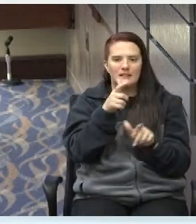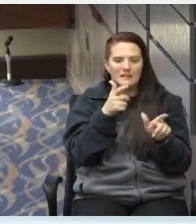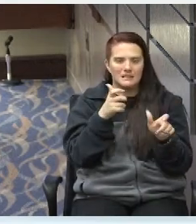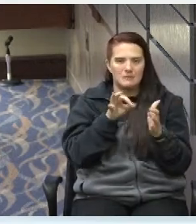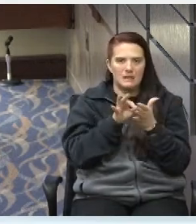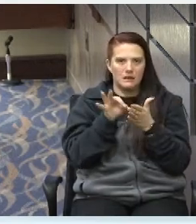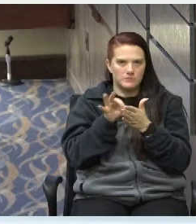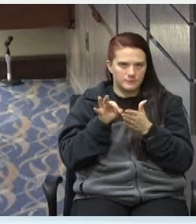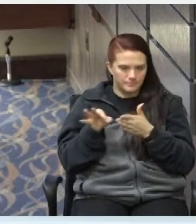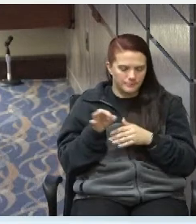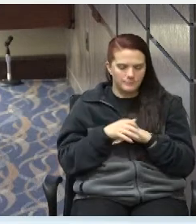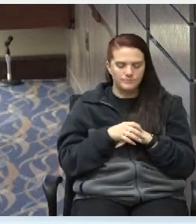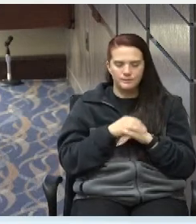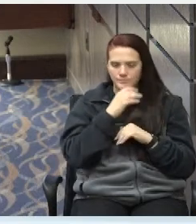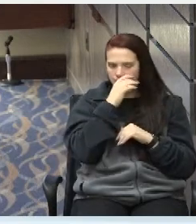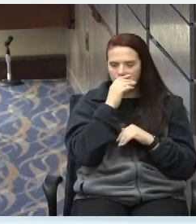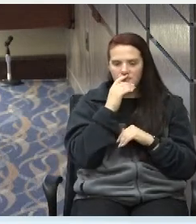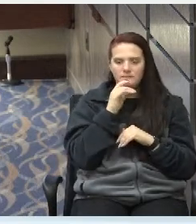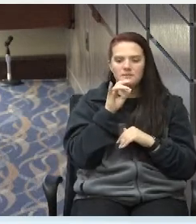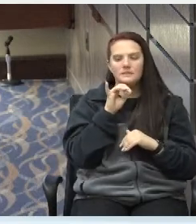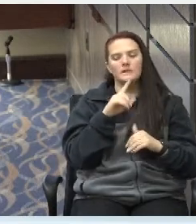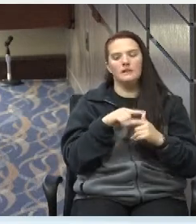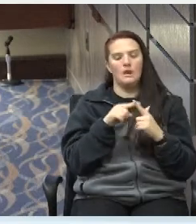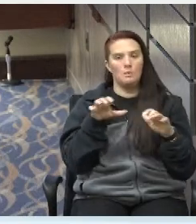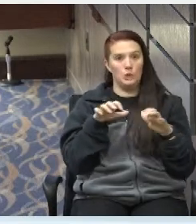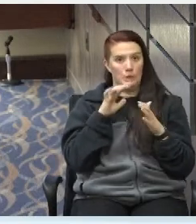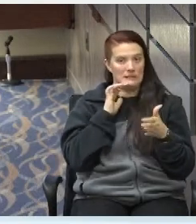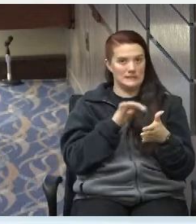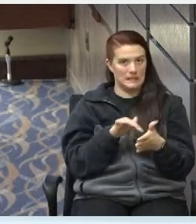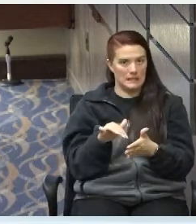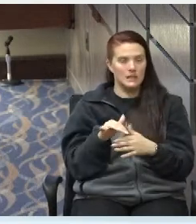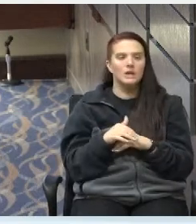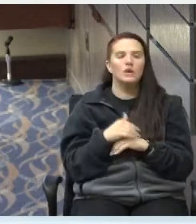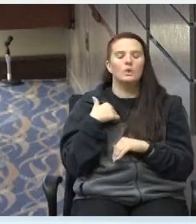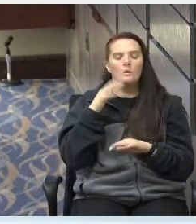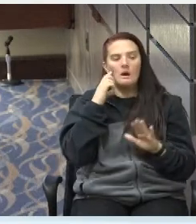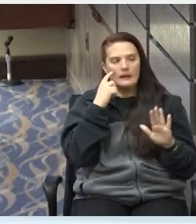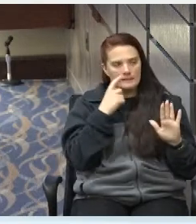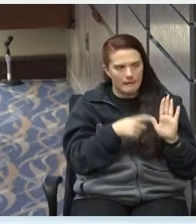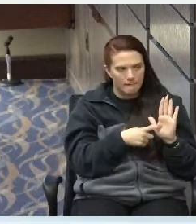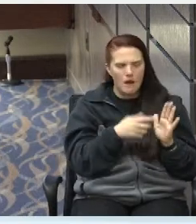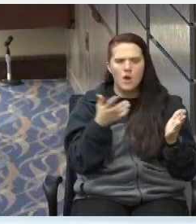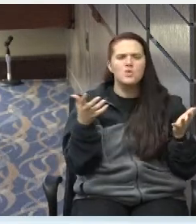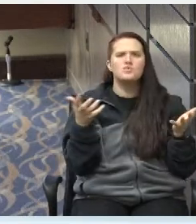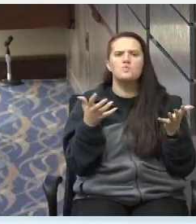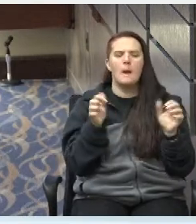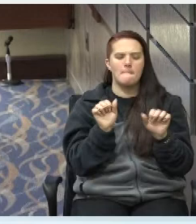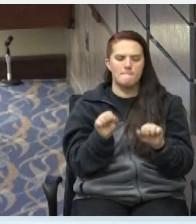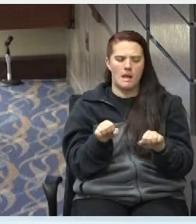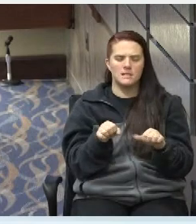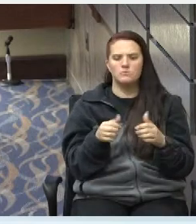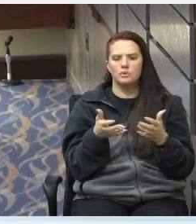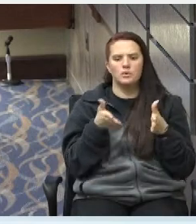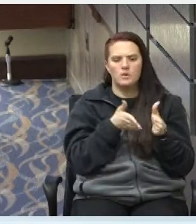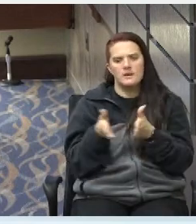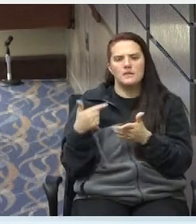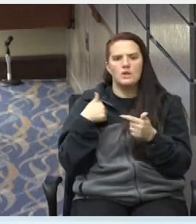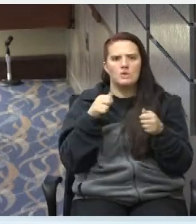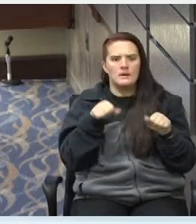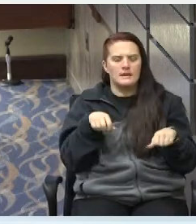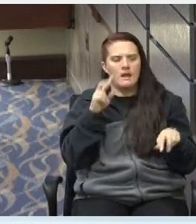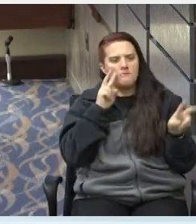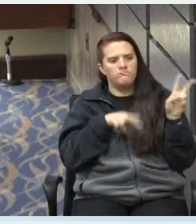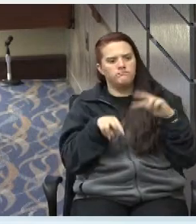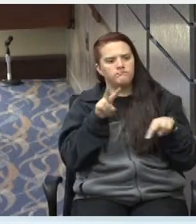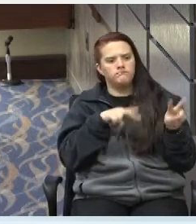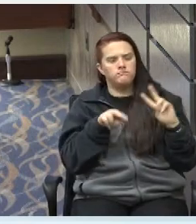counts. So then we'll do a study, and we'll identify what possible measures we could look at